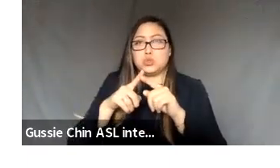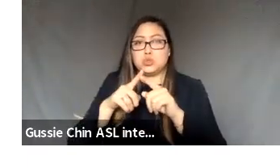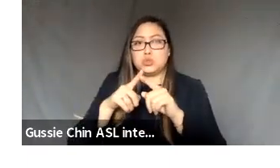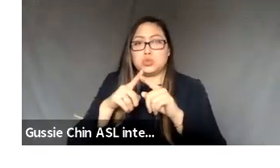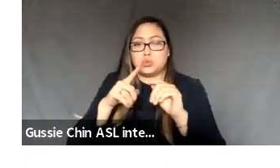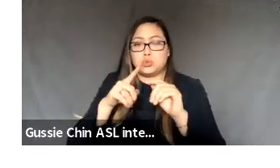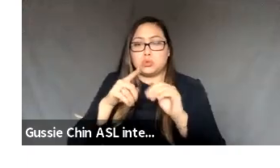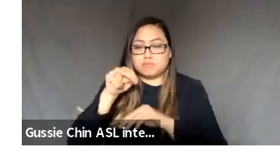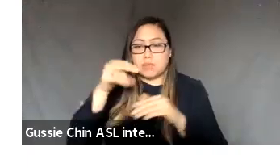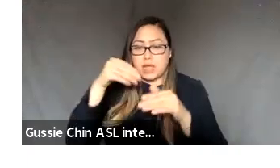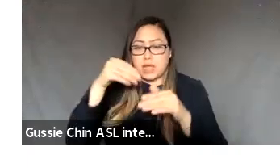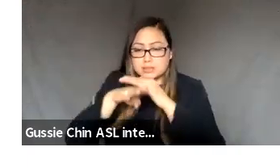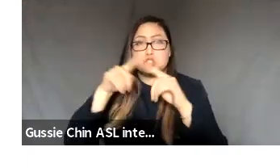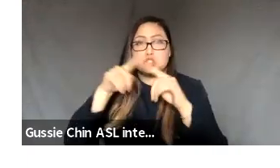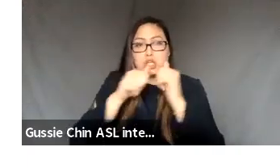as well.